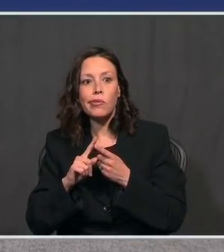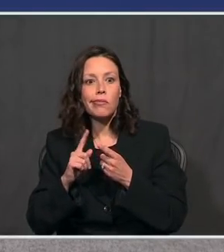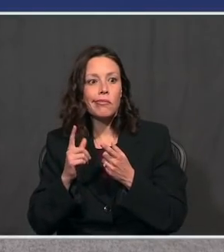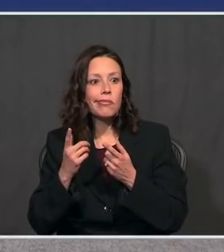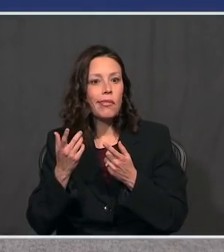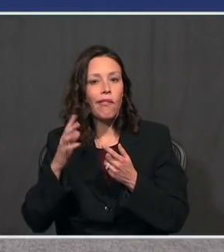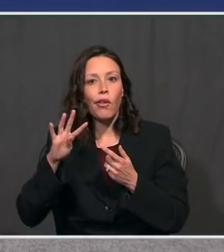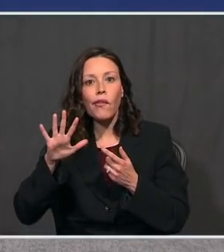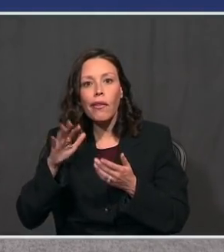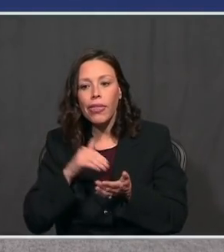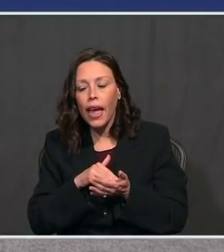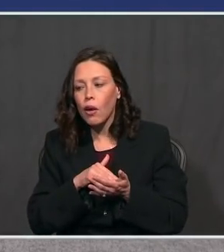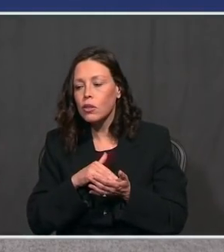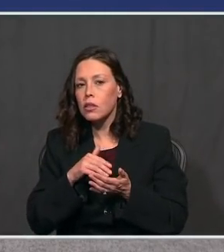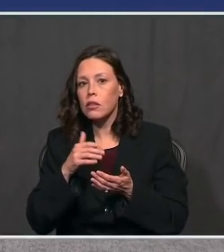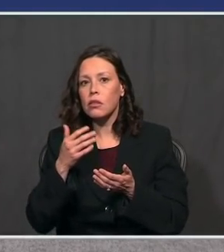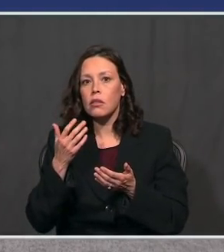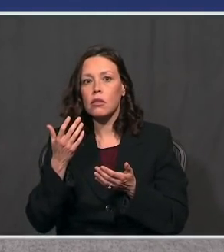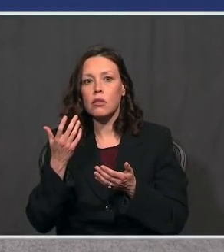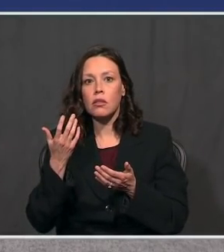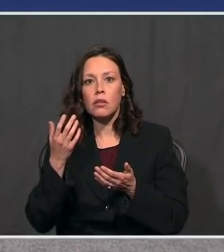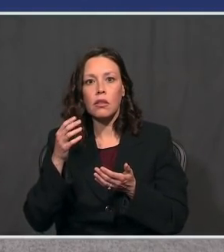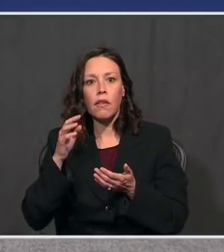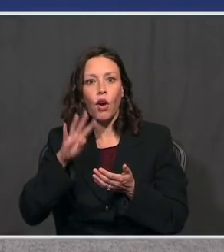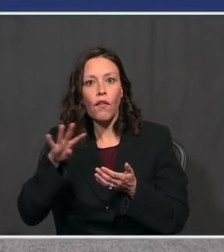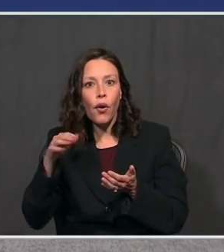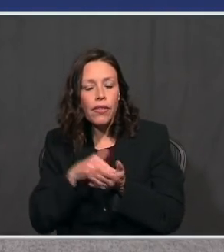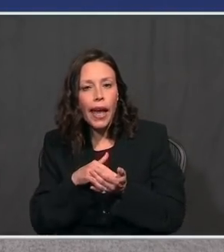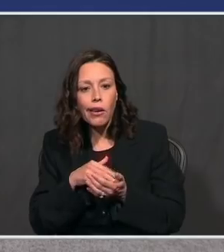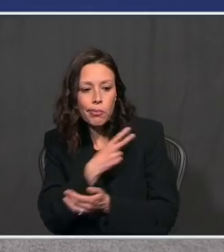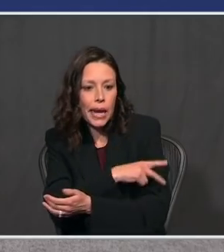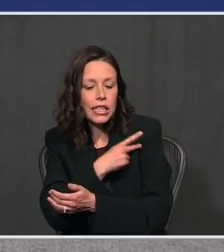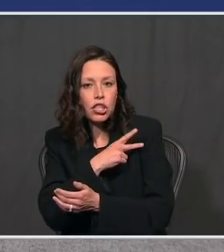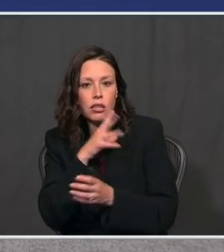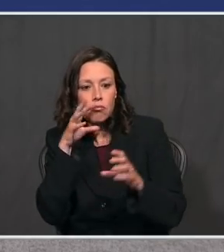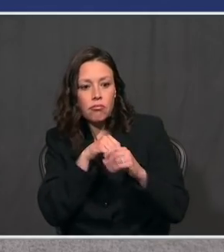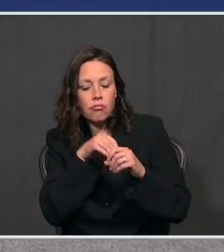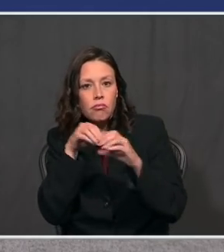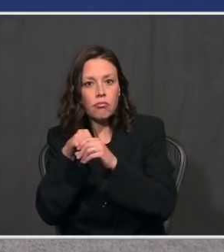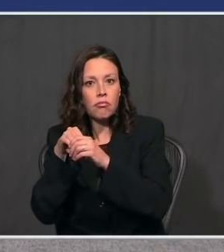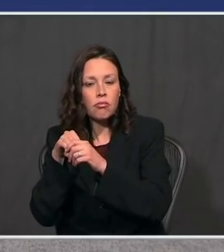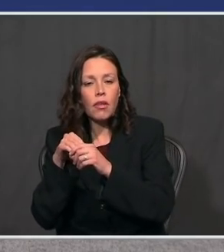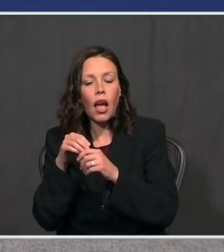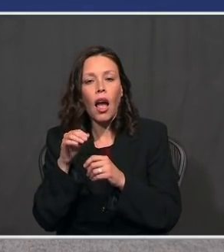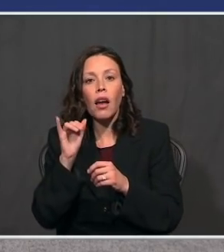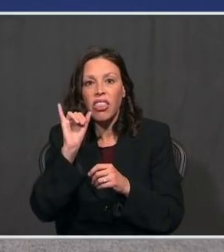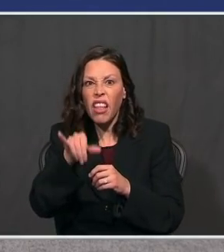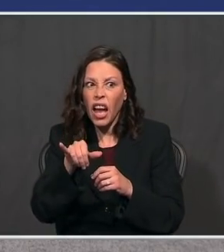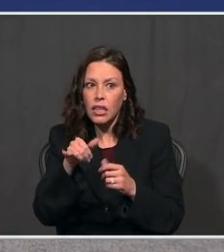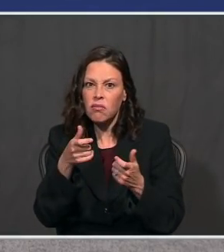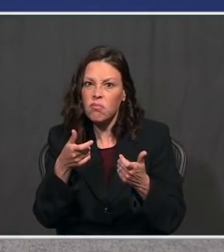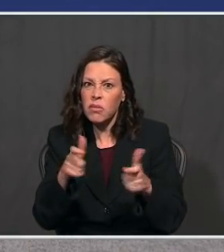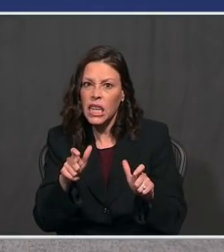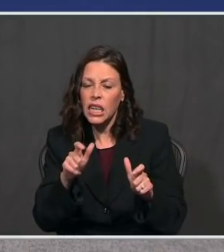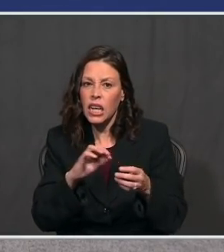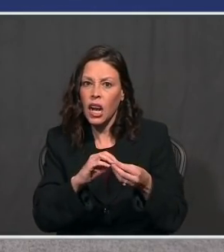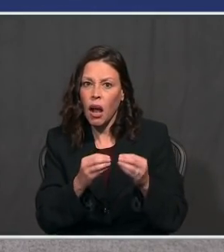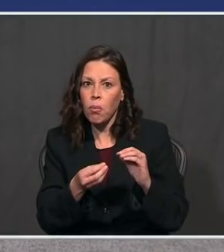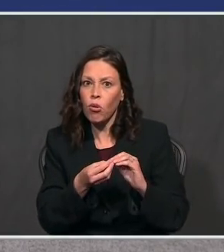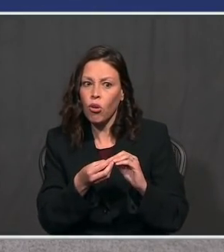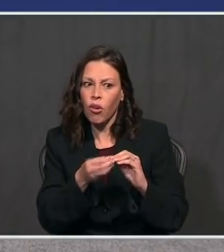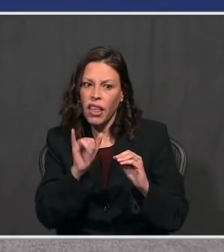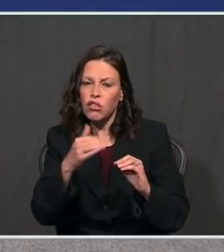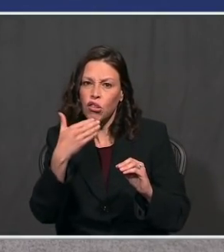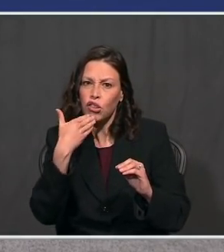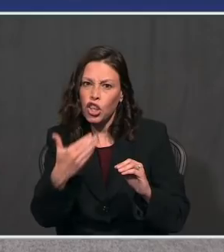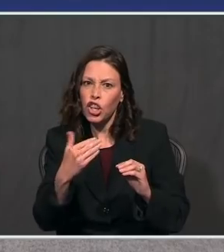to 45,000, 44,000 patients enrolled or individuals enrolled, that's a pretty nice